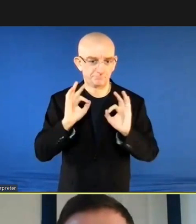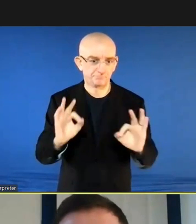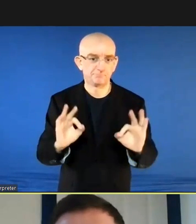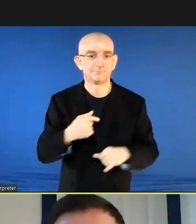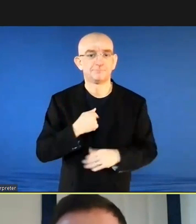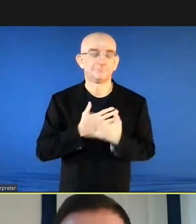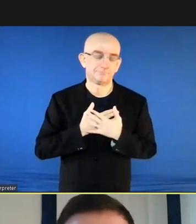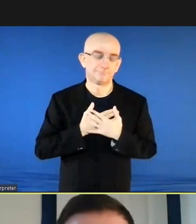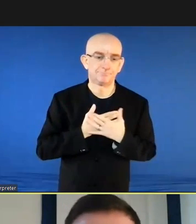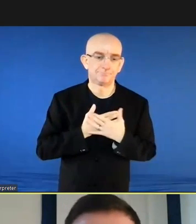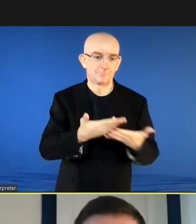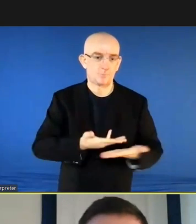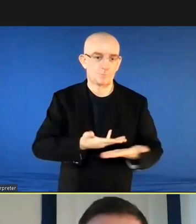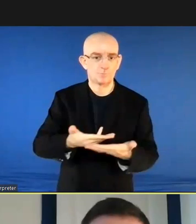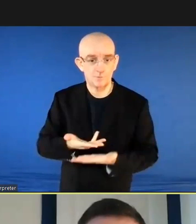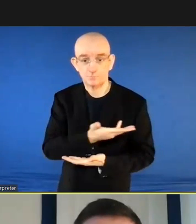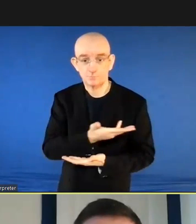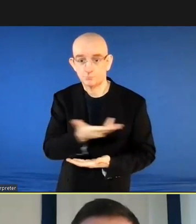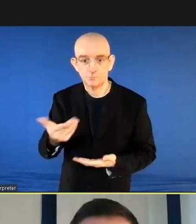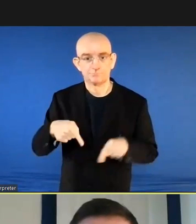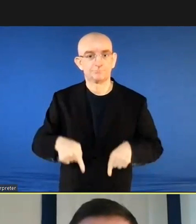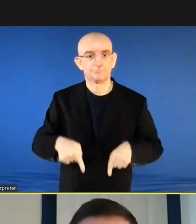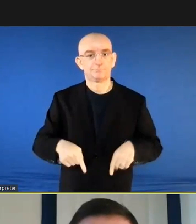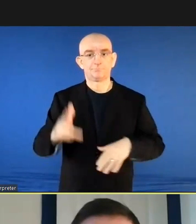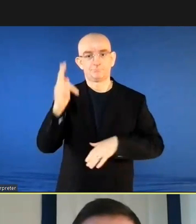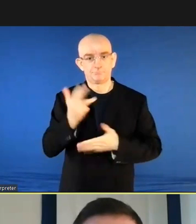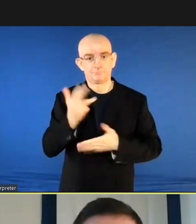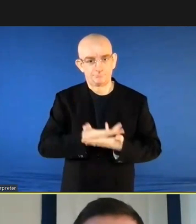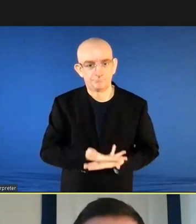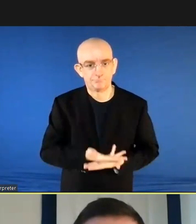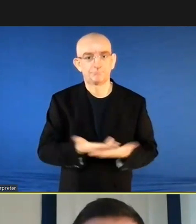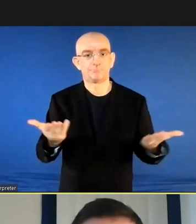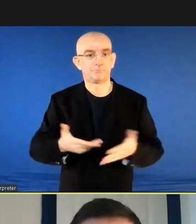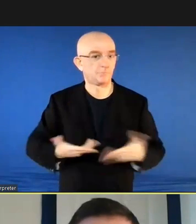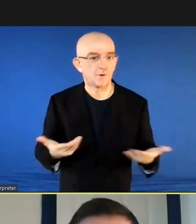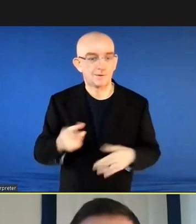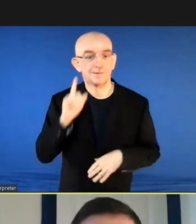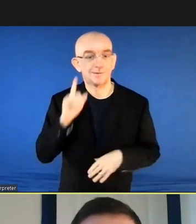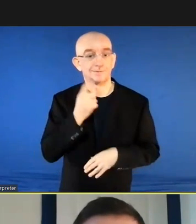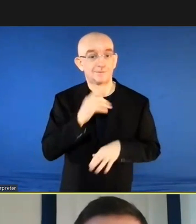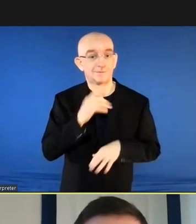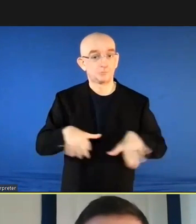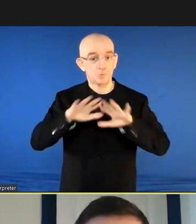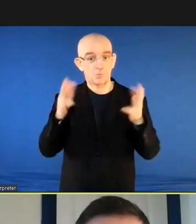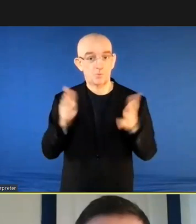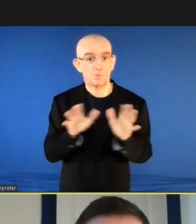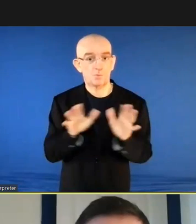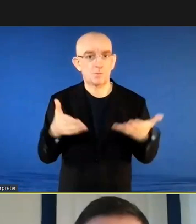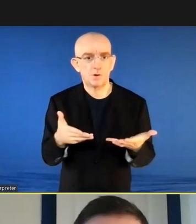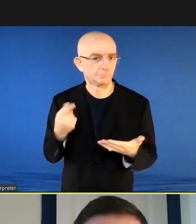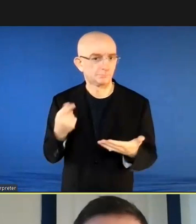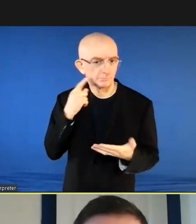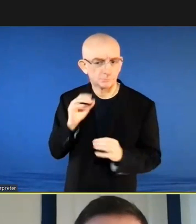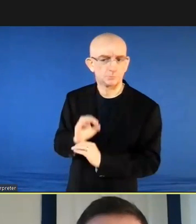Worldwide's Unheard Children report. I'm Nick Try and I'll be facilitating today's event. Before we begin, can I